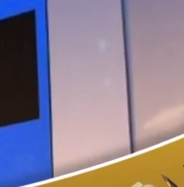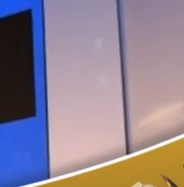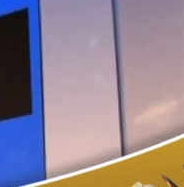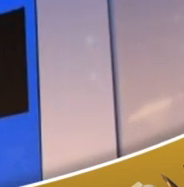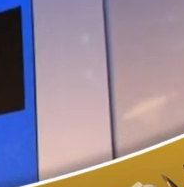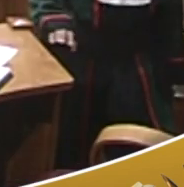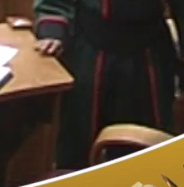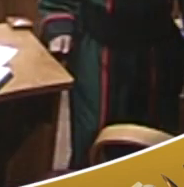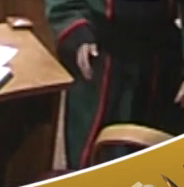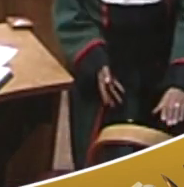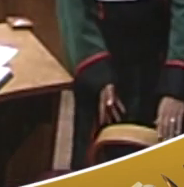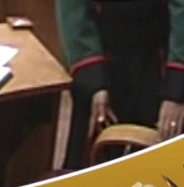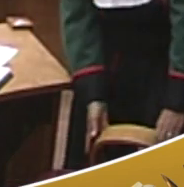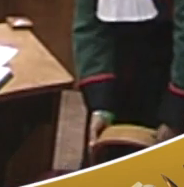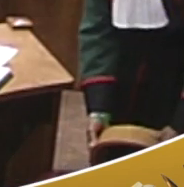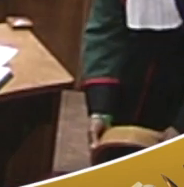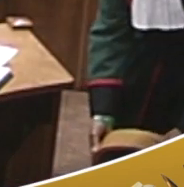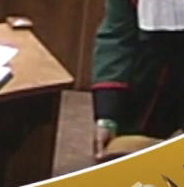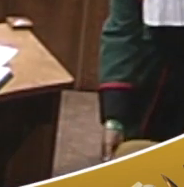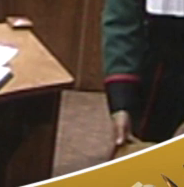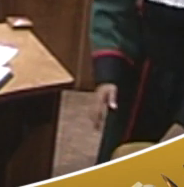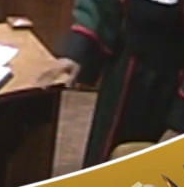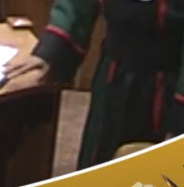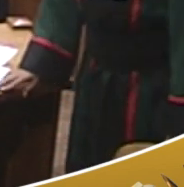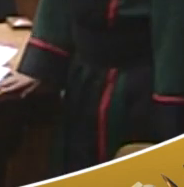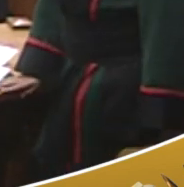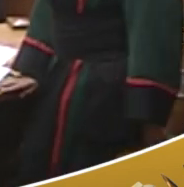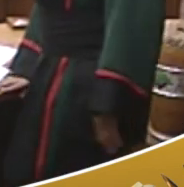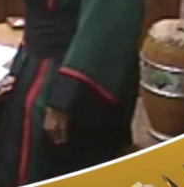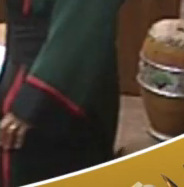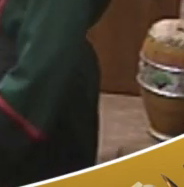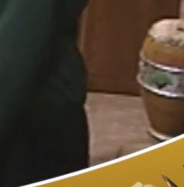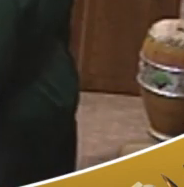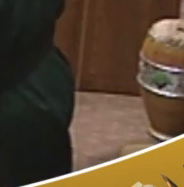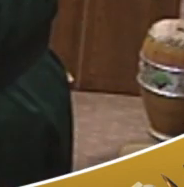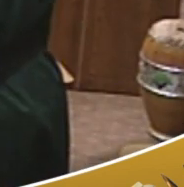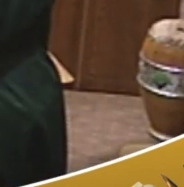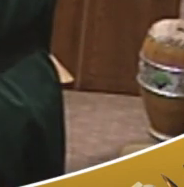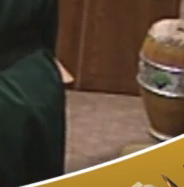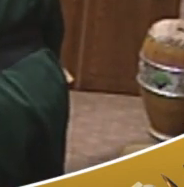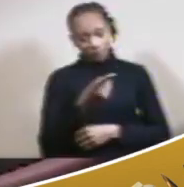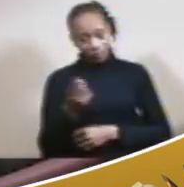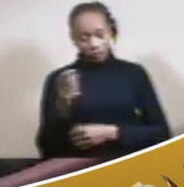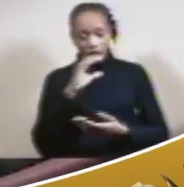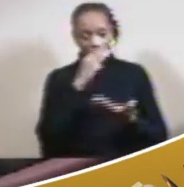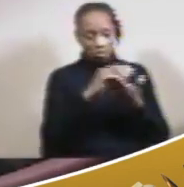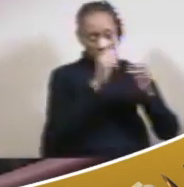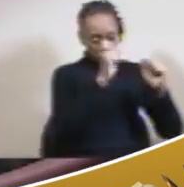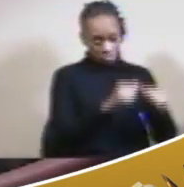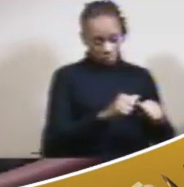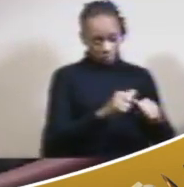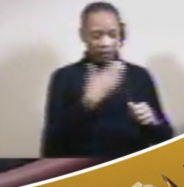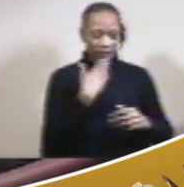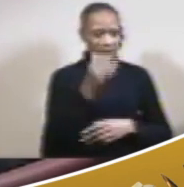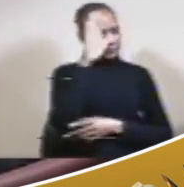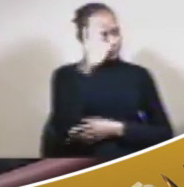sworn in the National Council of Provinces during the first sitting. Those who took an affirmation, please raise your